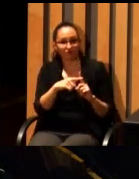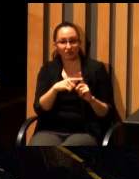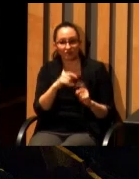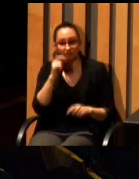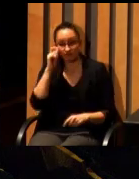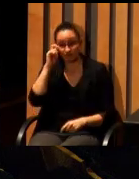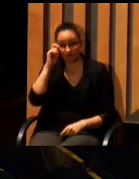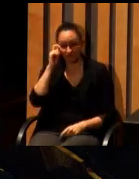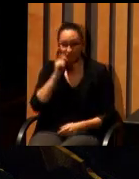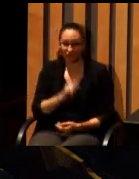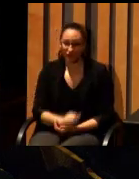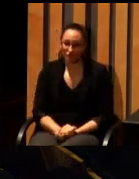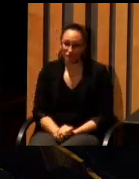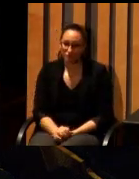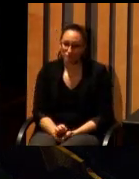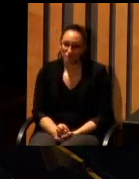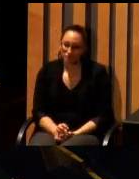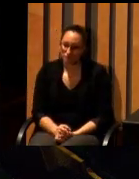them.